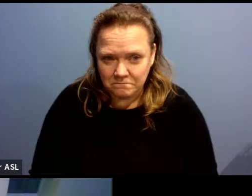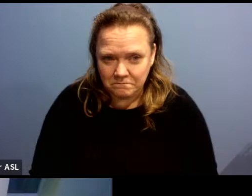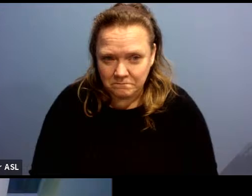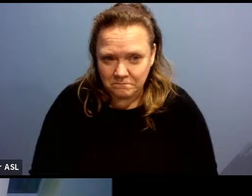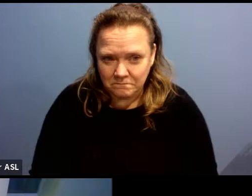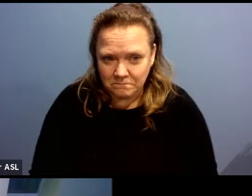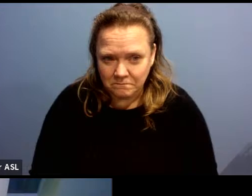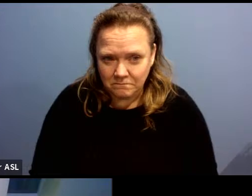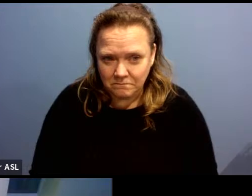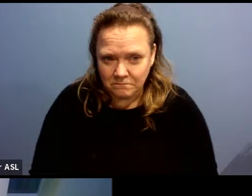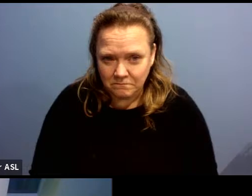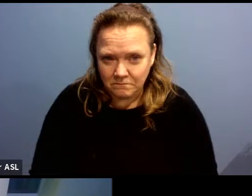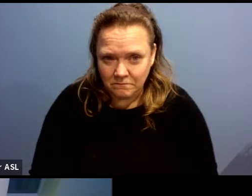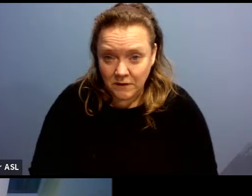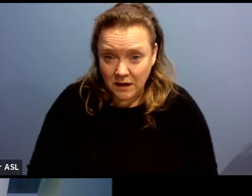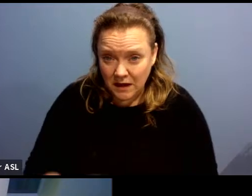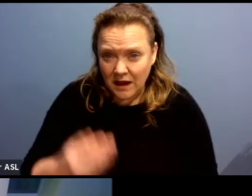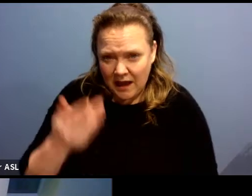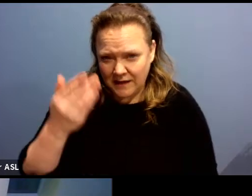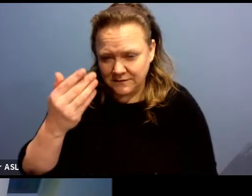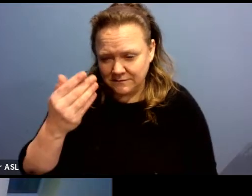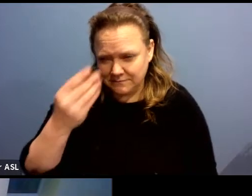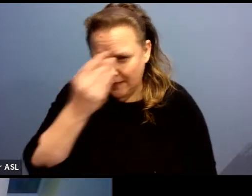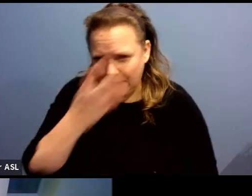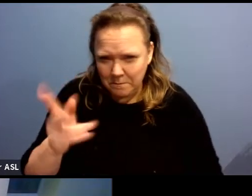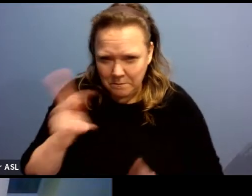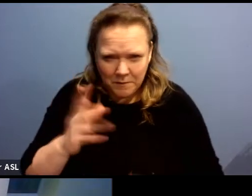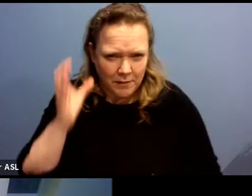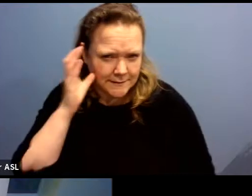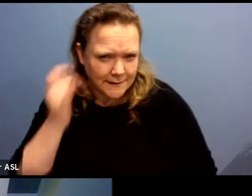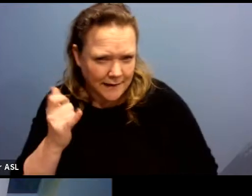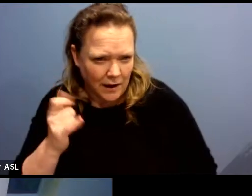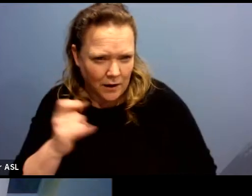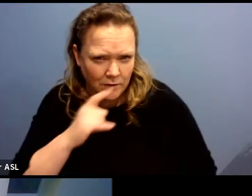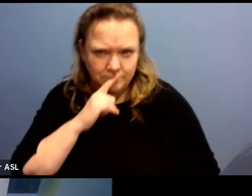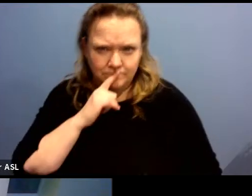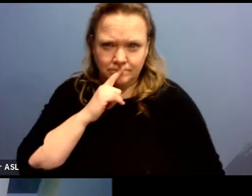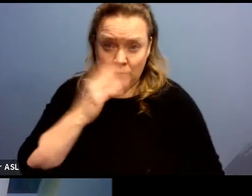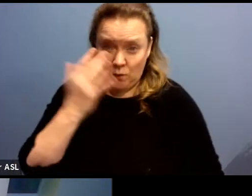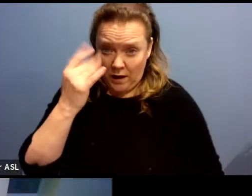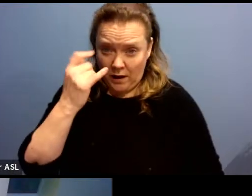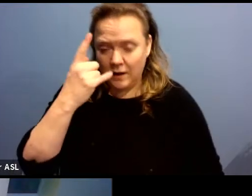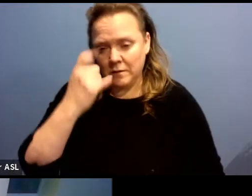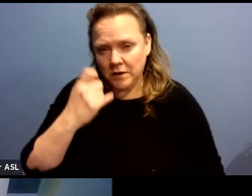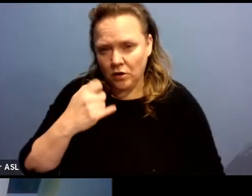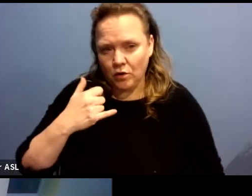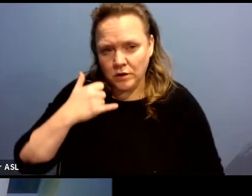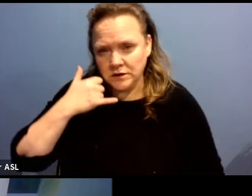Again, just as a reminder, there is a bit of a lag getting the speakers queued up here.